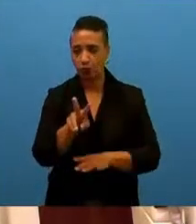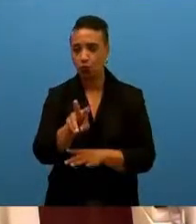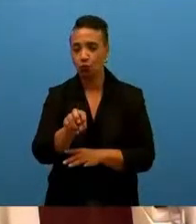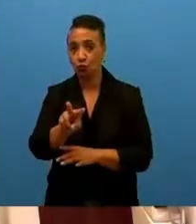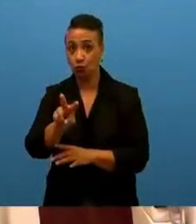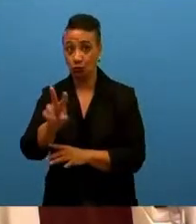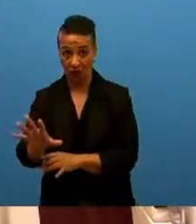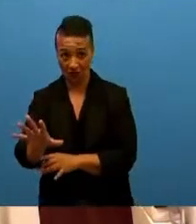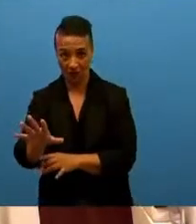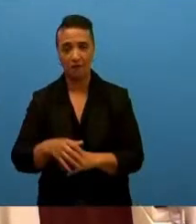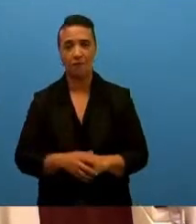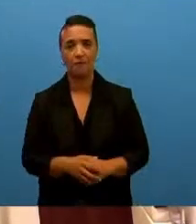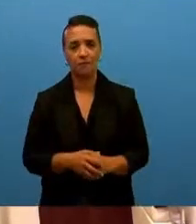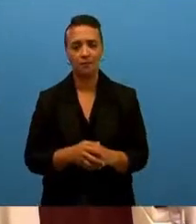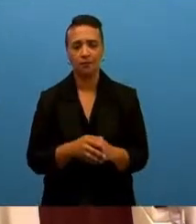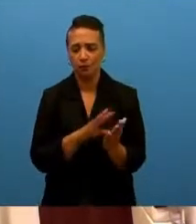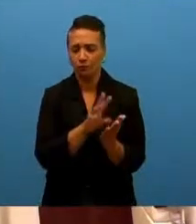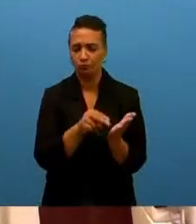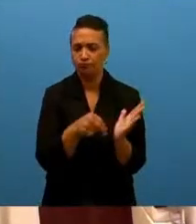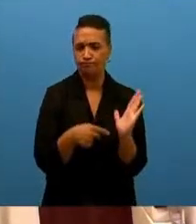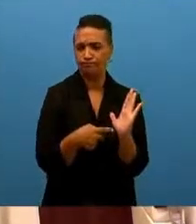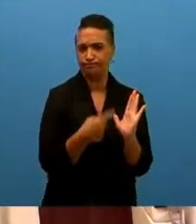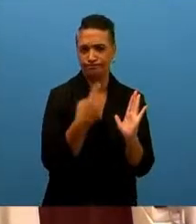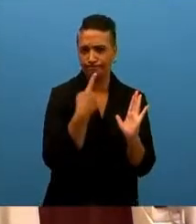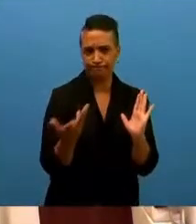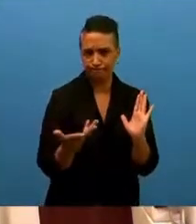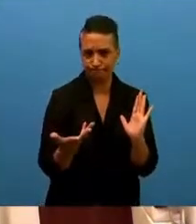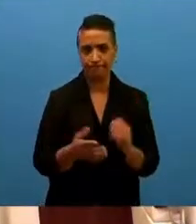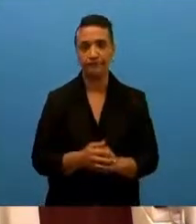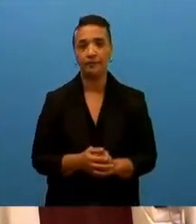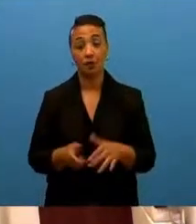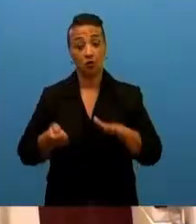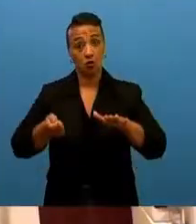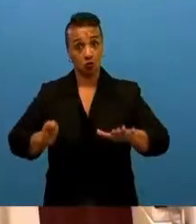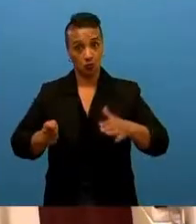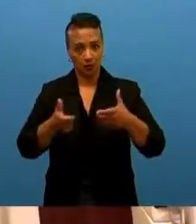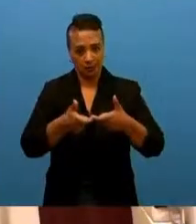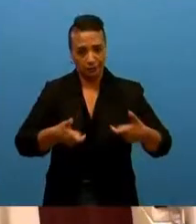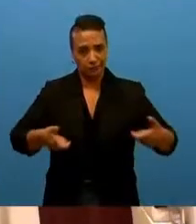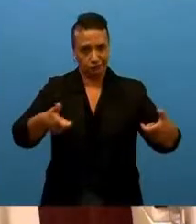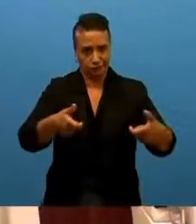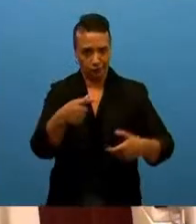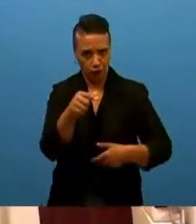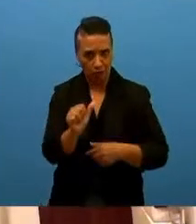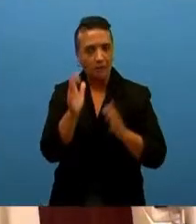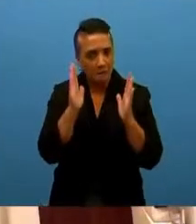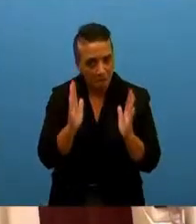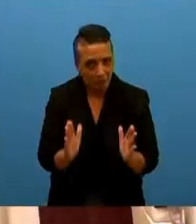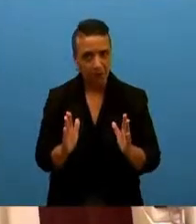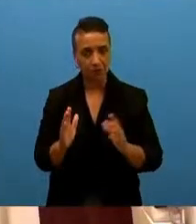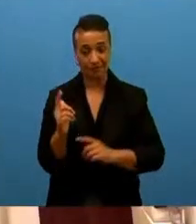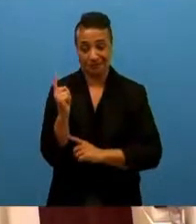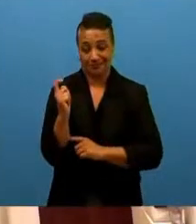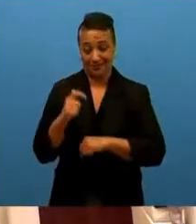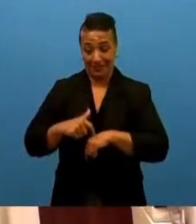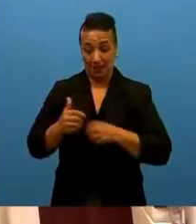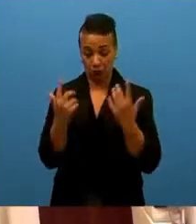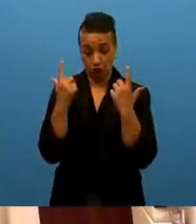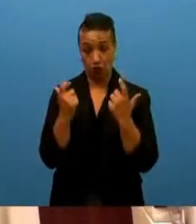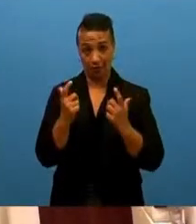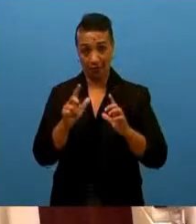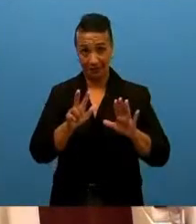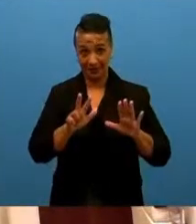The resolution also requested the President of the General Assembly to appoint at the beginning of the 80th session